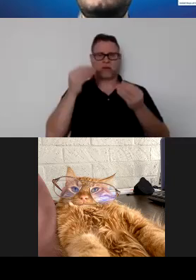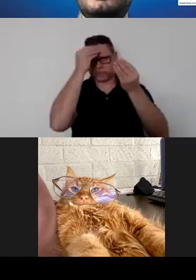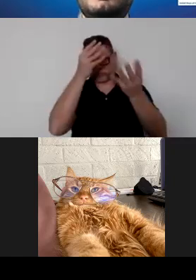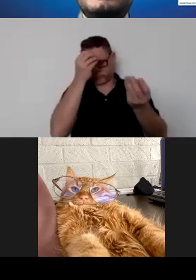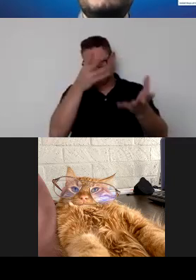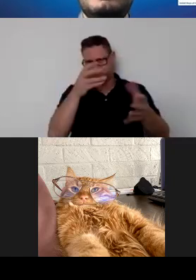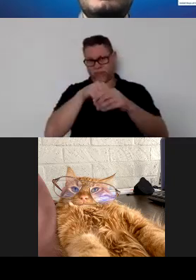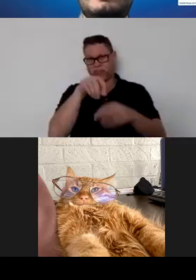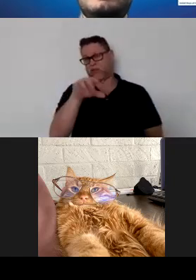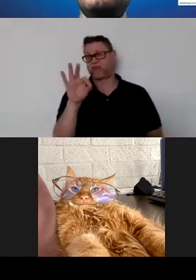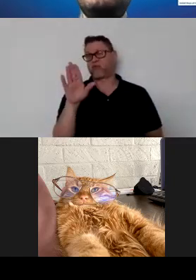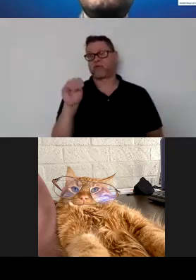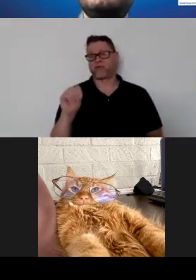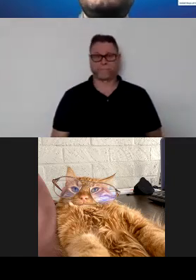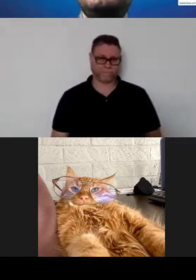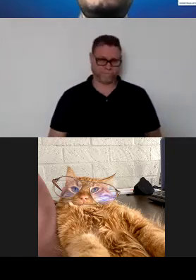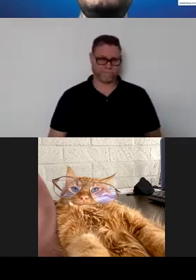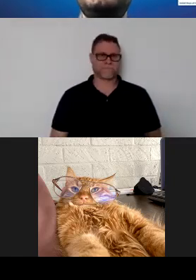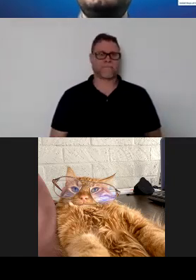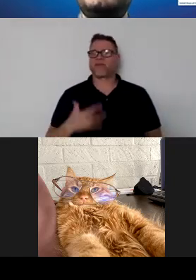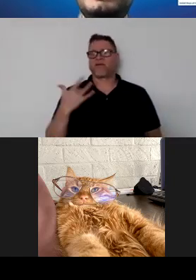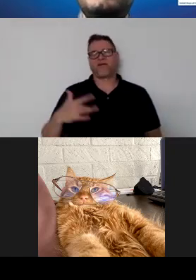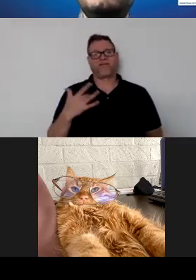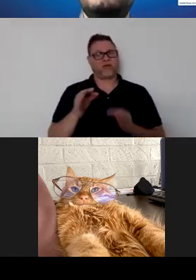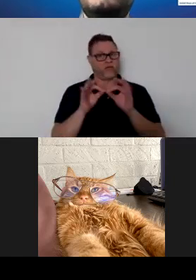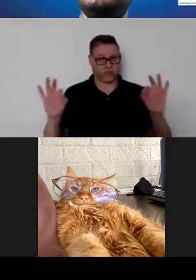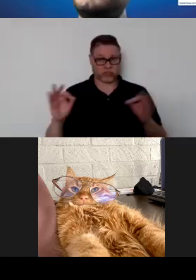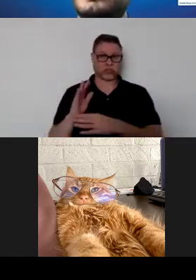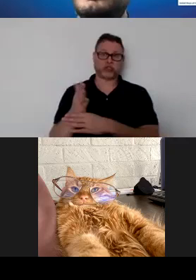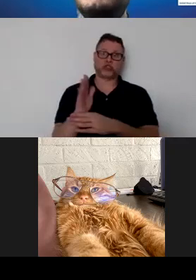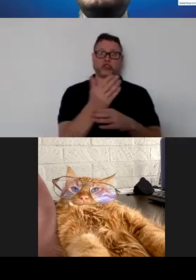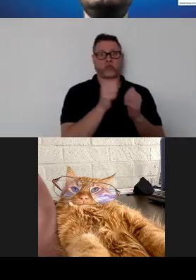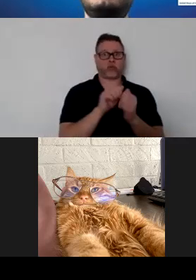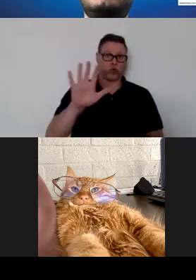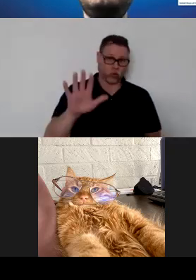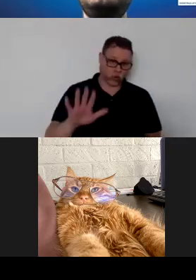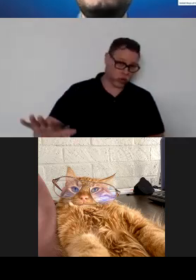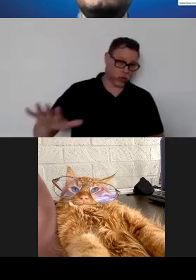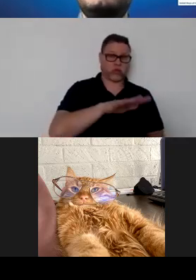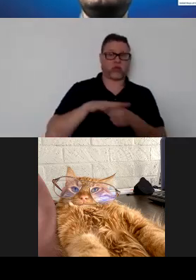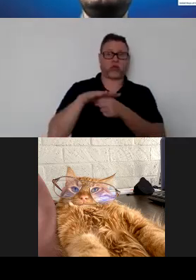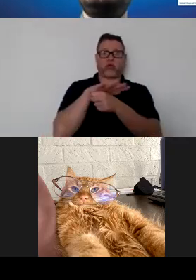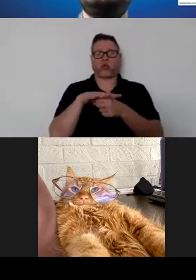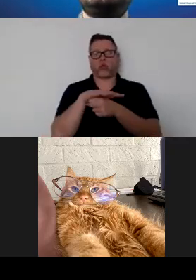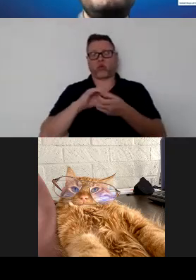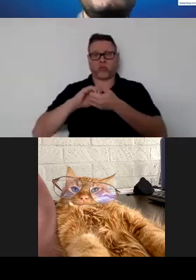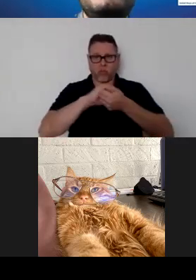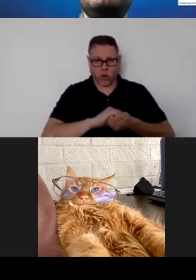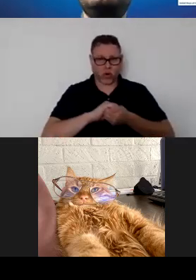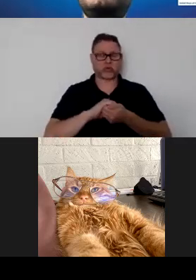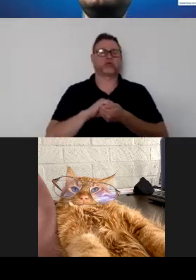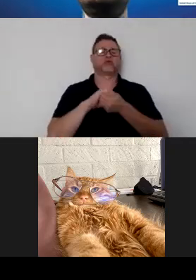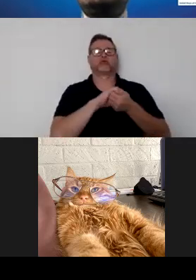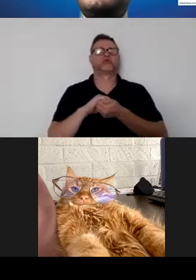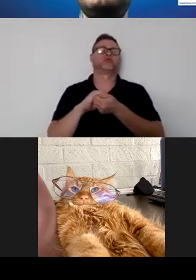into these forums. Now, of course, feel free to share this with your local partners in your organizations, your school community